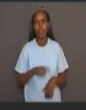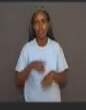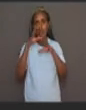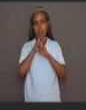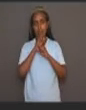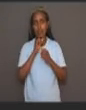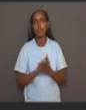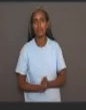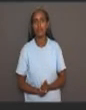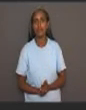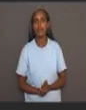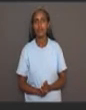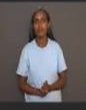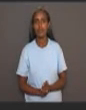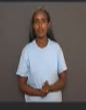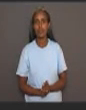Time's up.